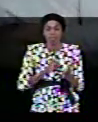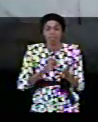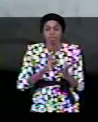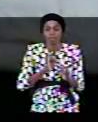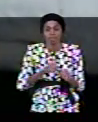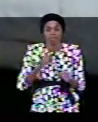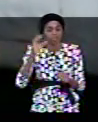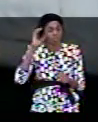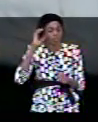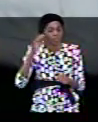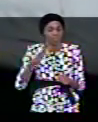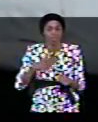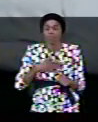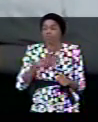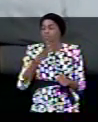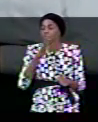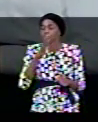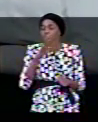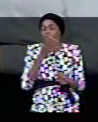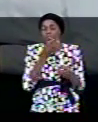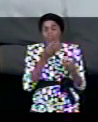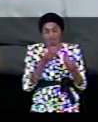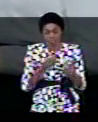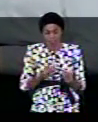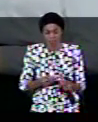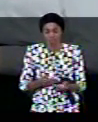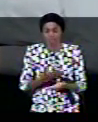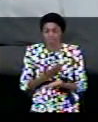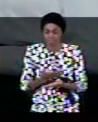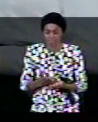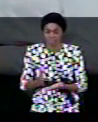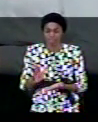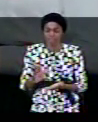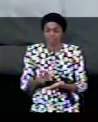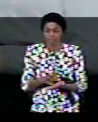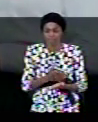read, I can hear my mother simply